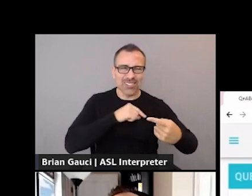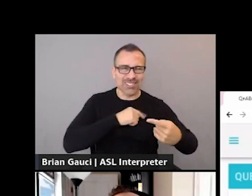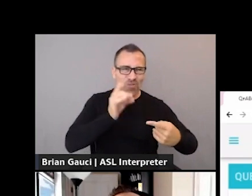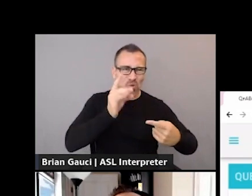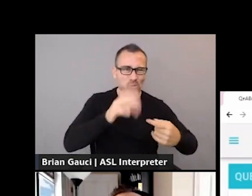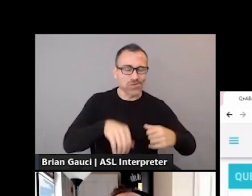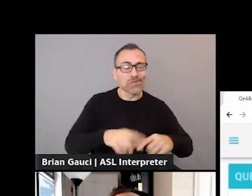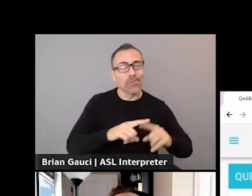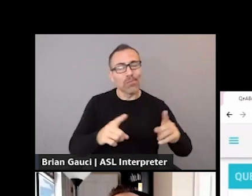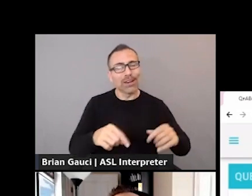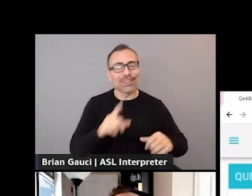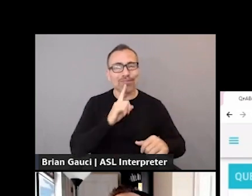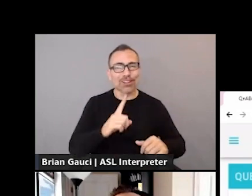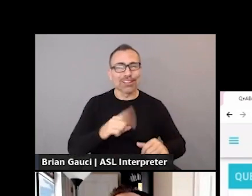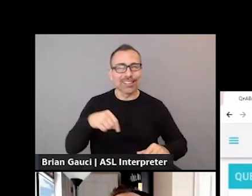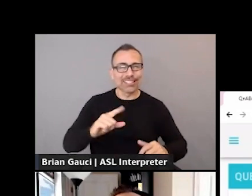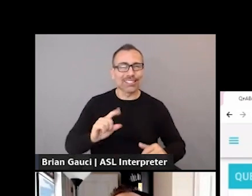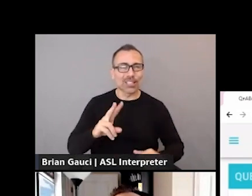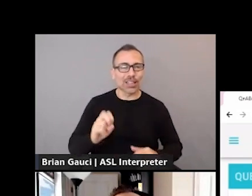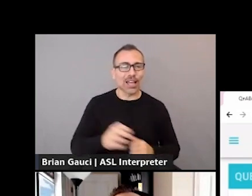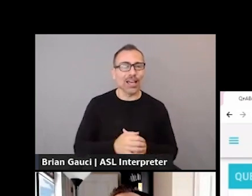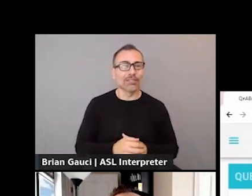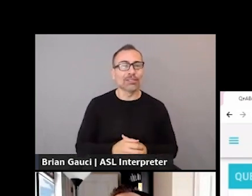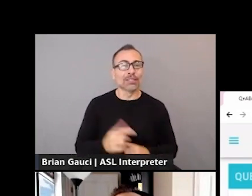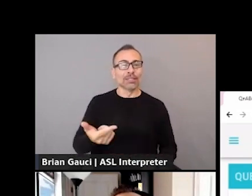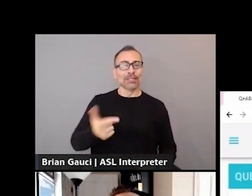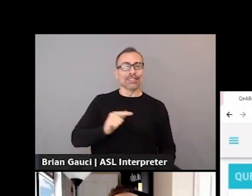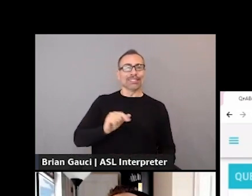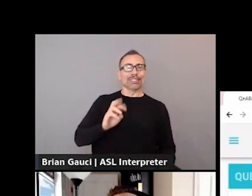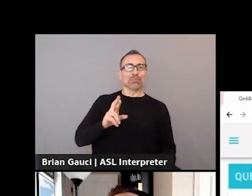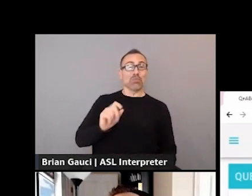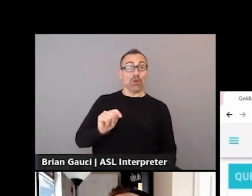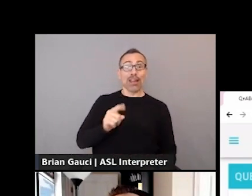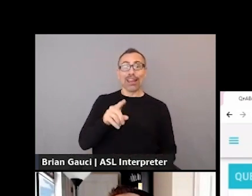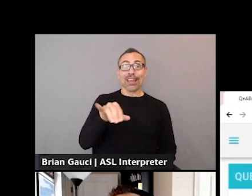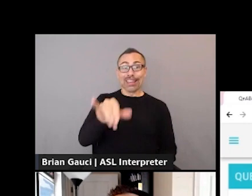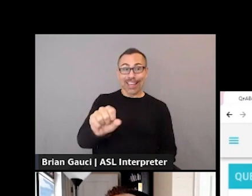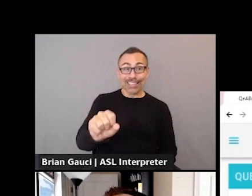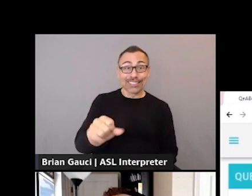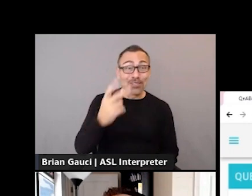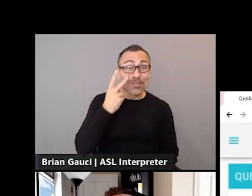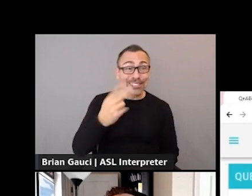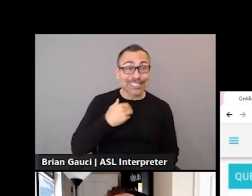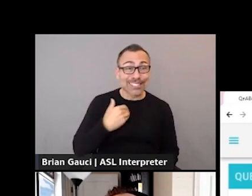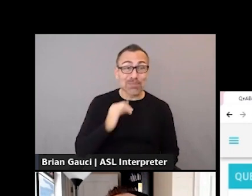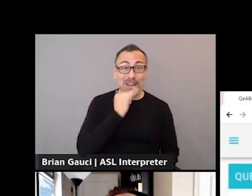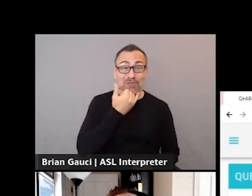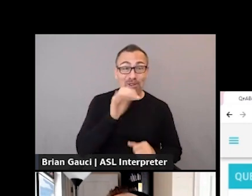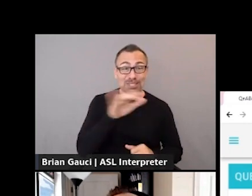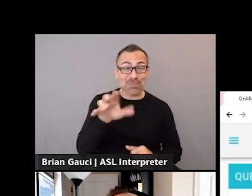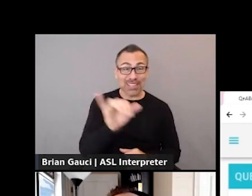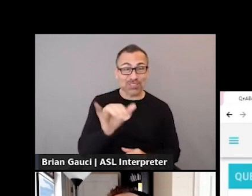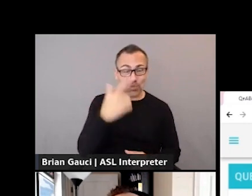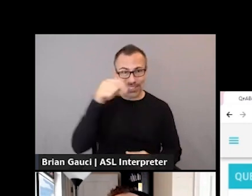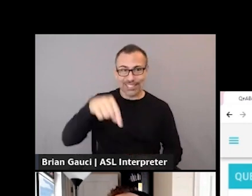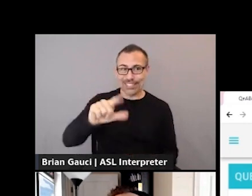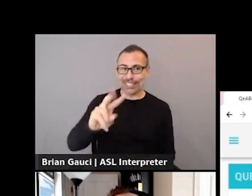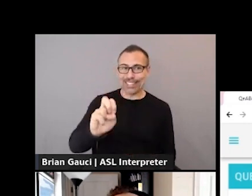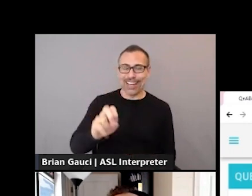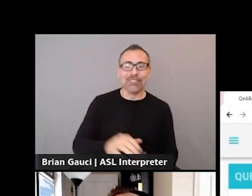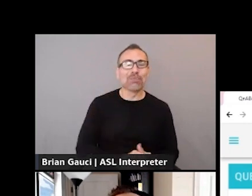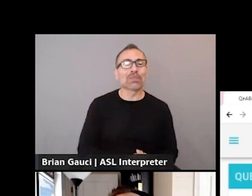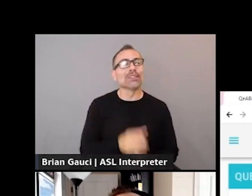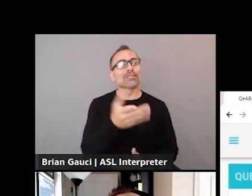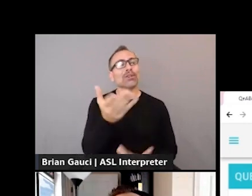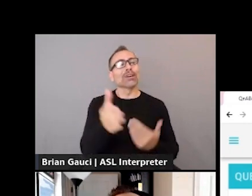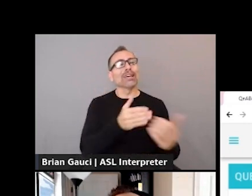or misspellings into this live demo as well. So so I created a database. I created a vector, and here you